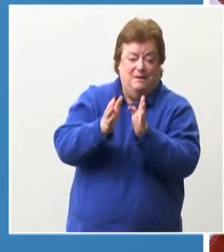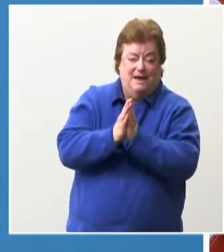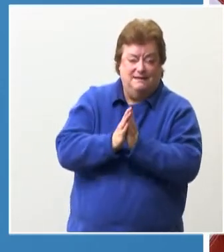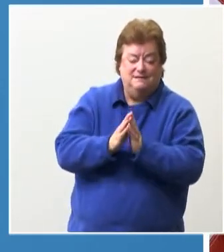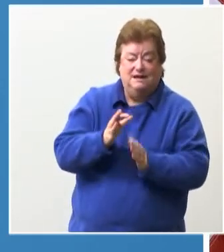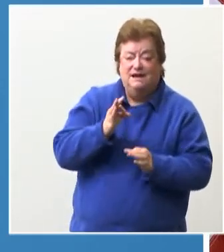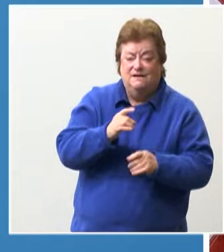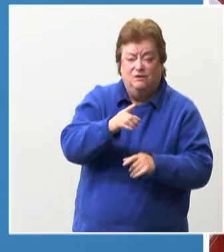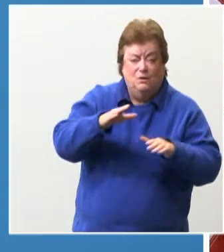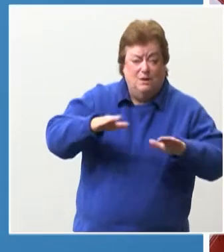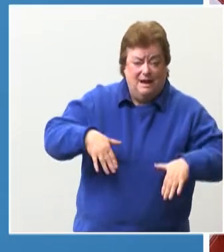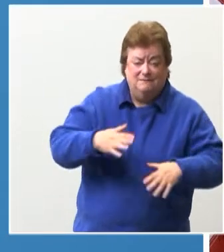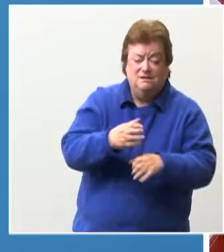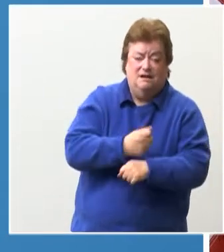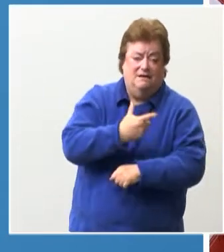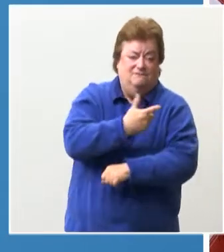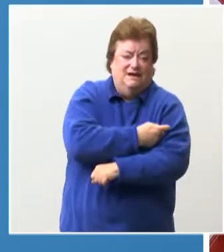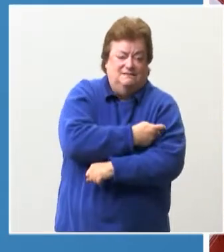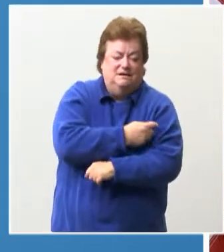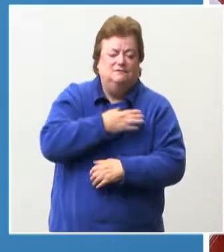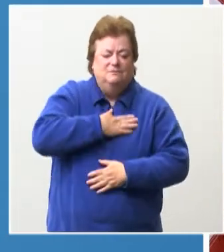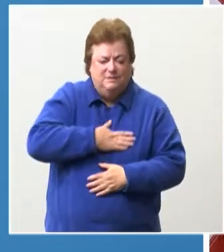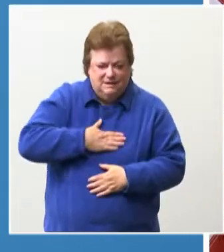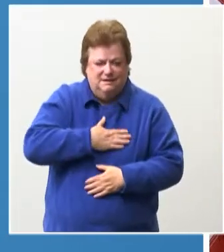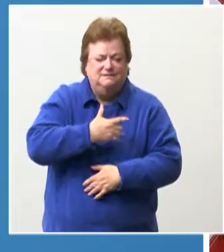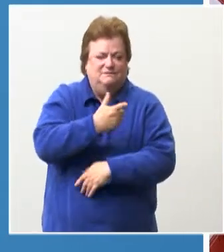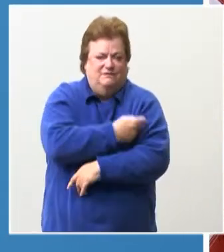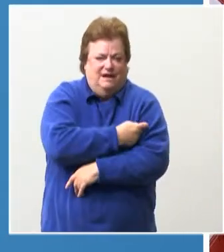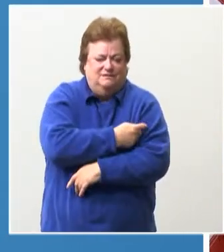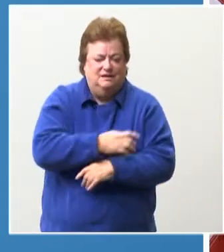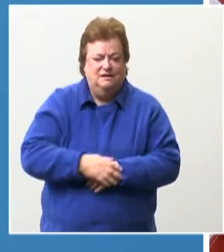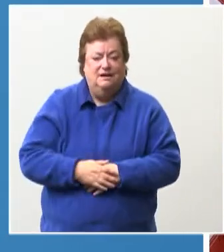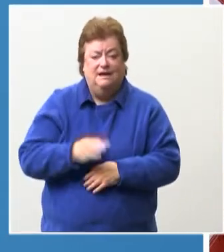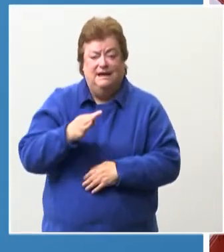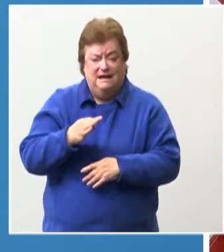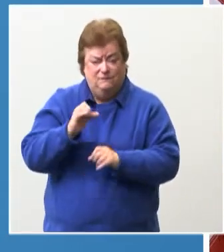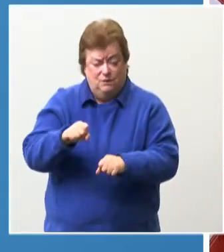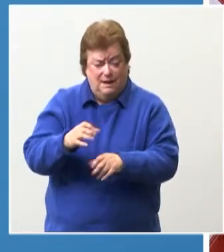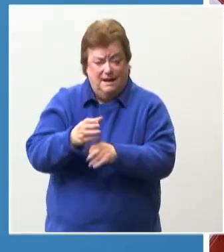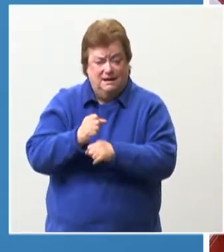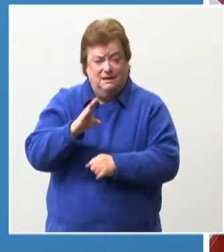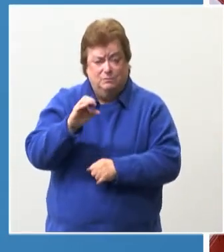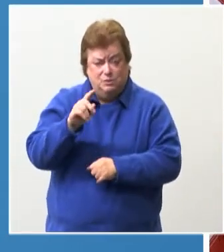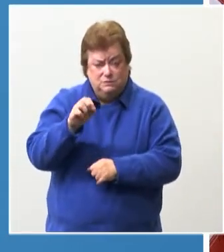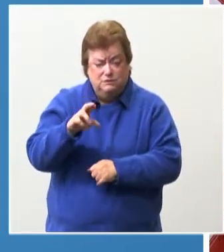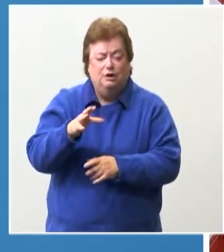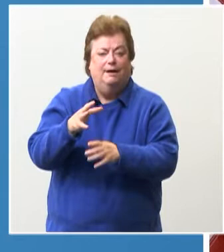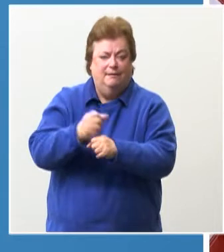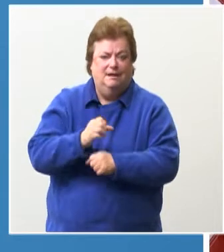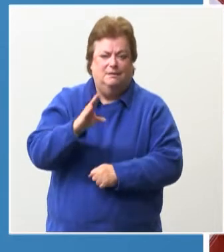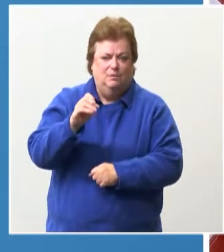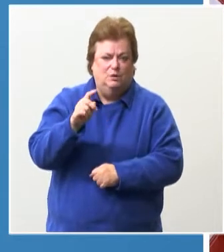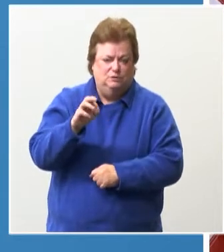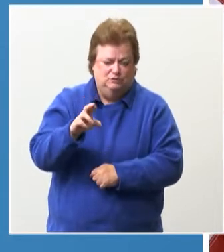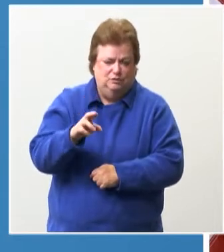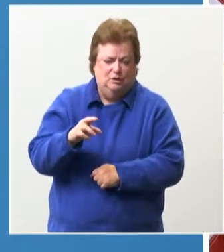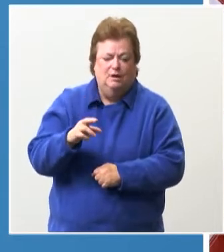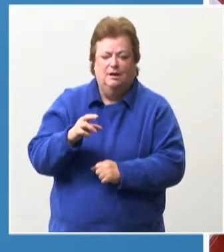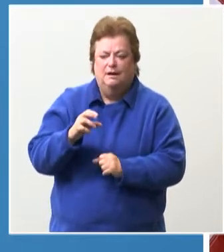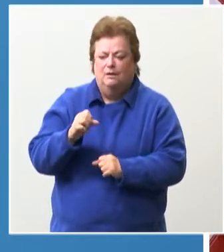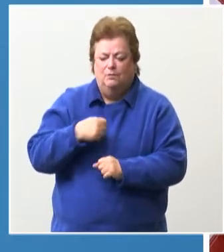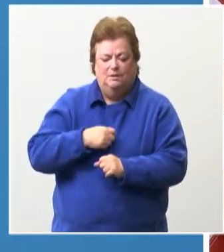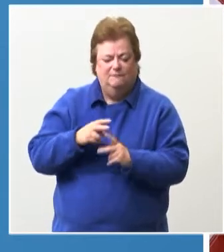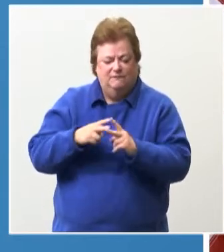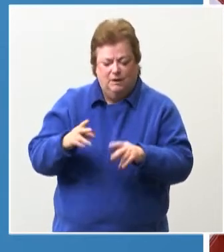not vaccinated, please get vaccinated. If you're eligible for a booster, please get a booster. They're very available here in Lincoln, as